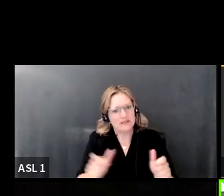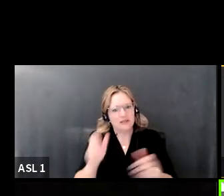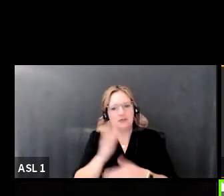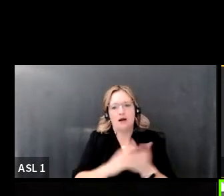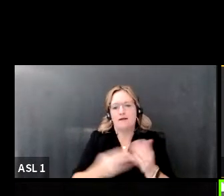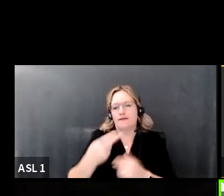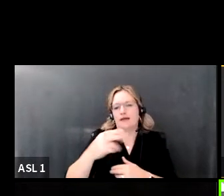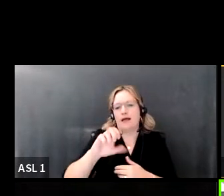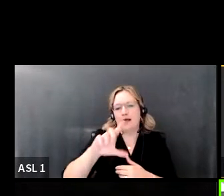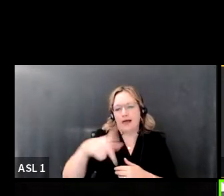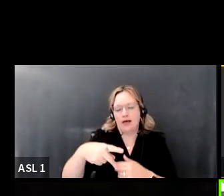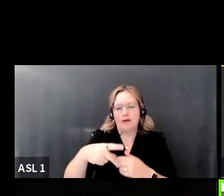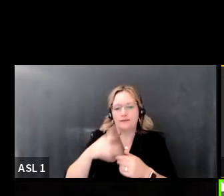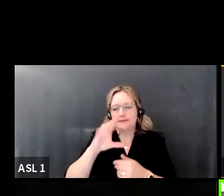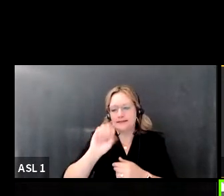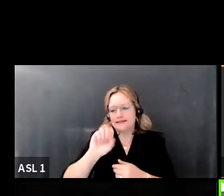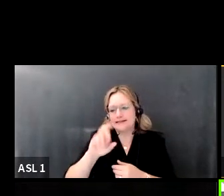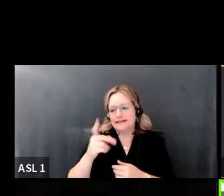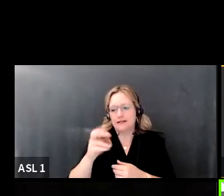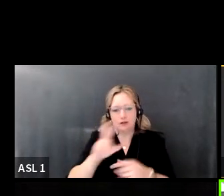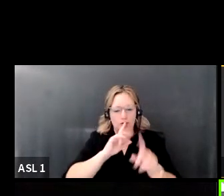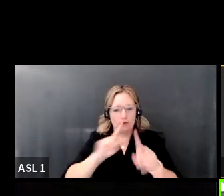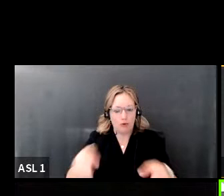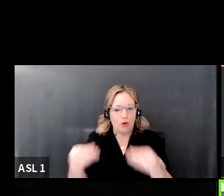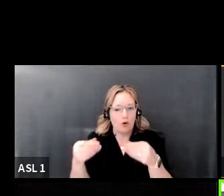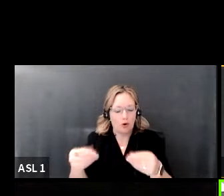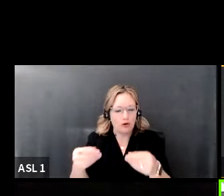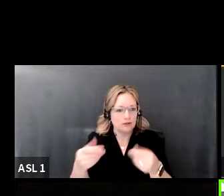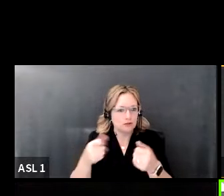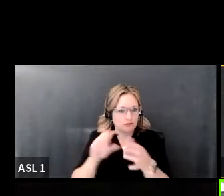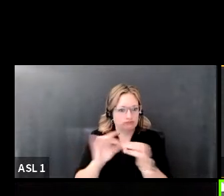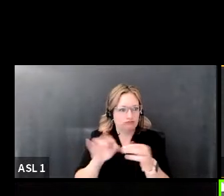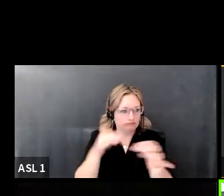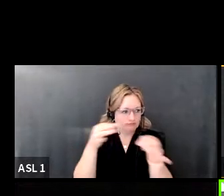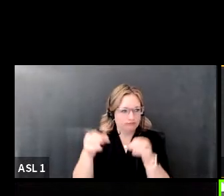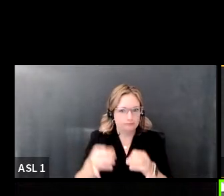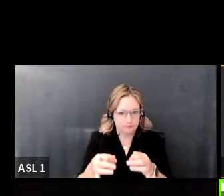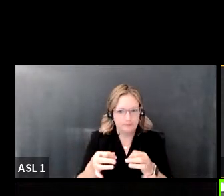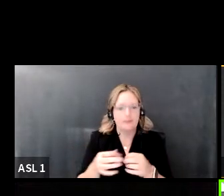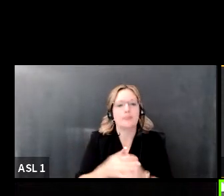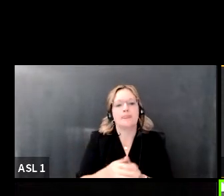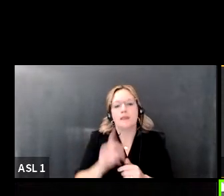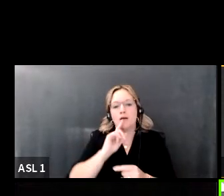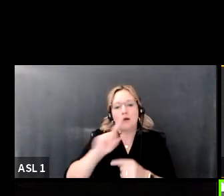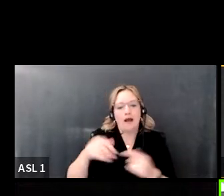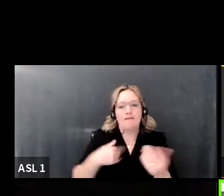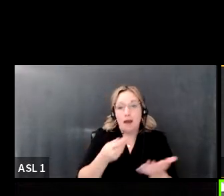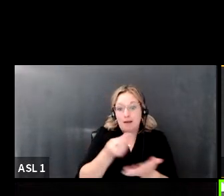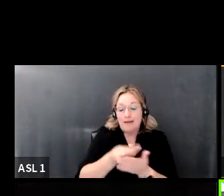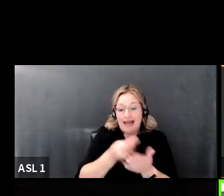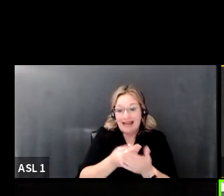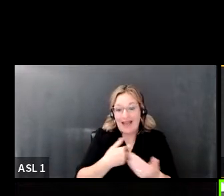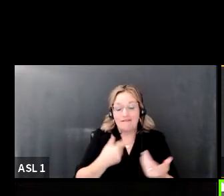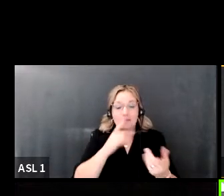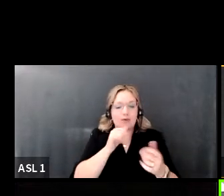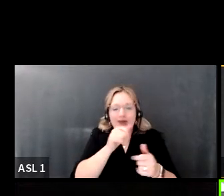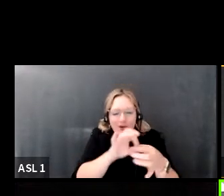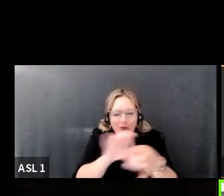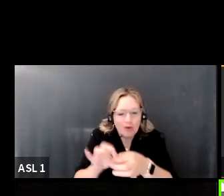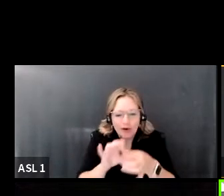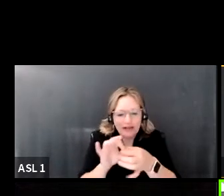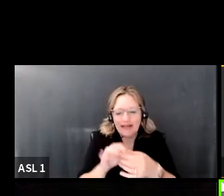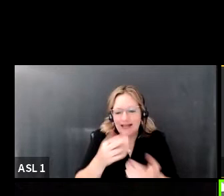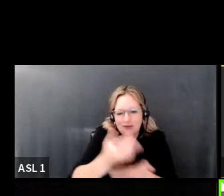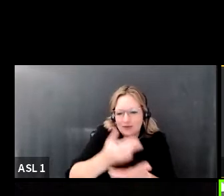report was trying to say we have a lot of money in the system we have capability in the system we're not coordinating the use of those resources and